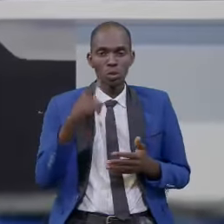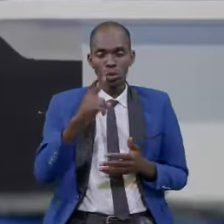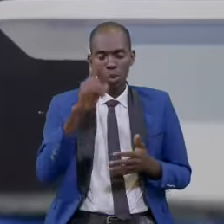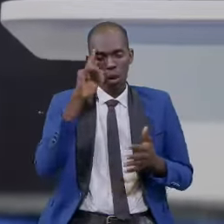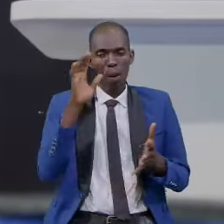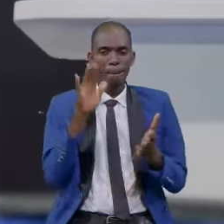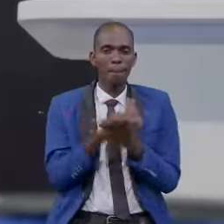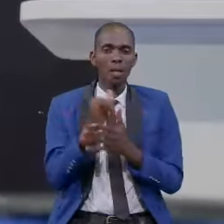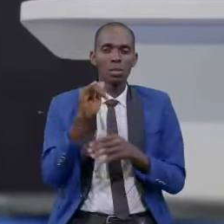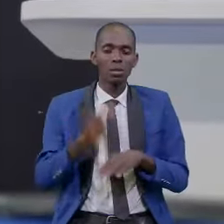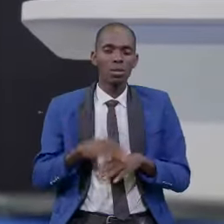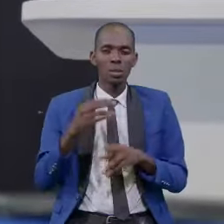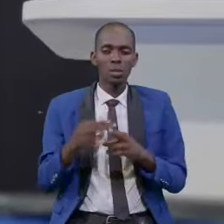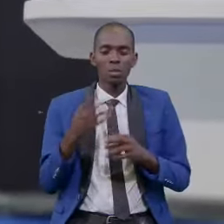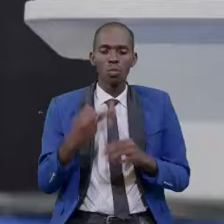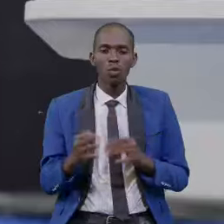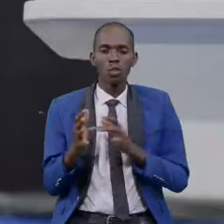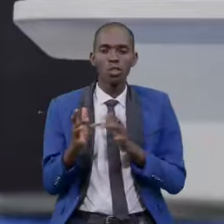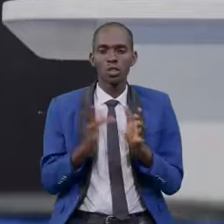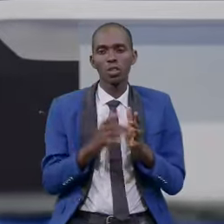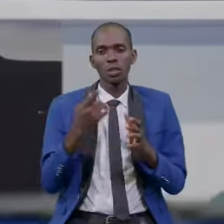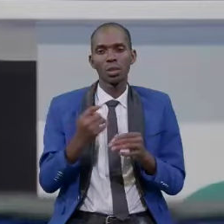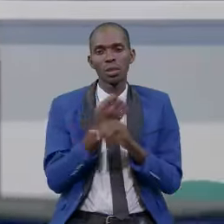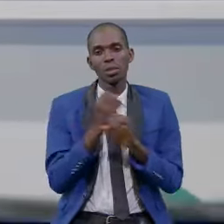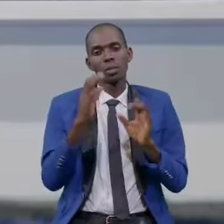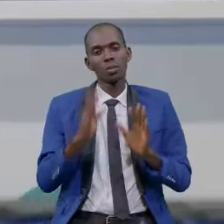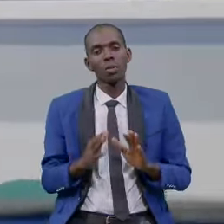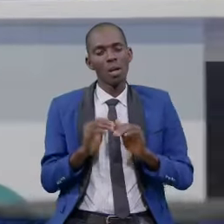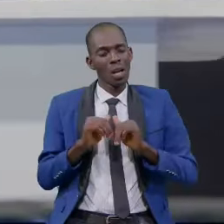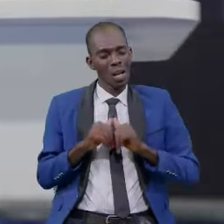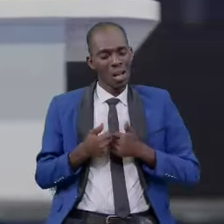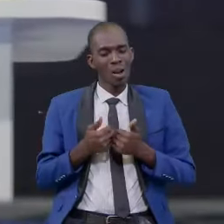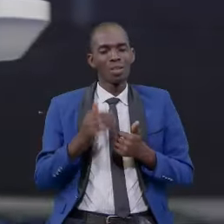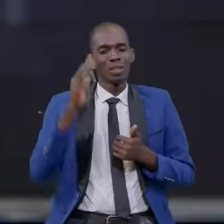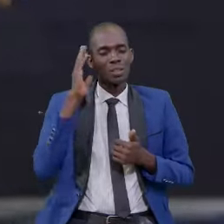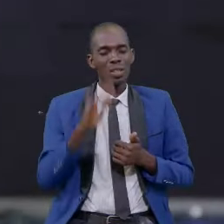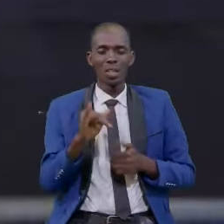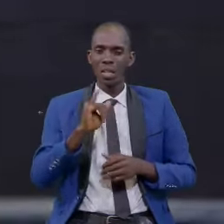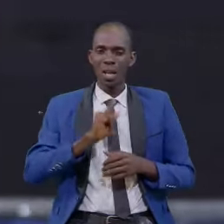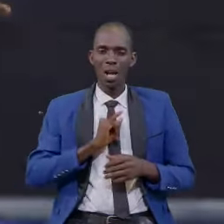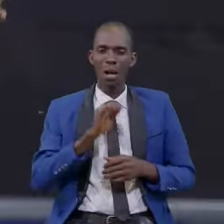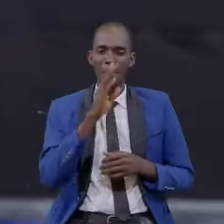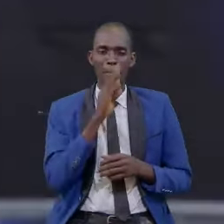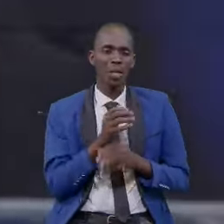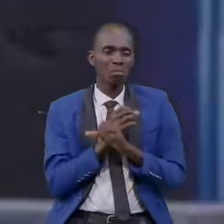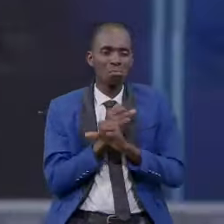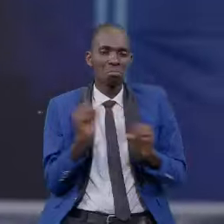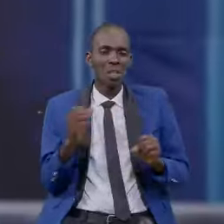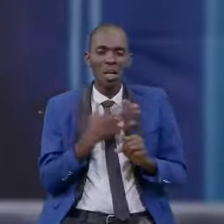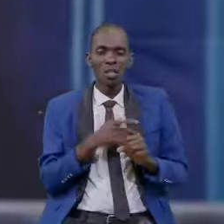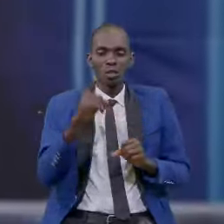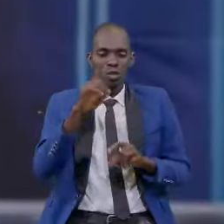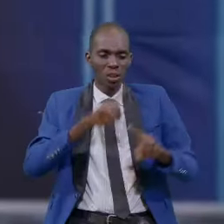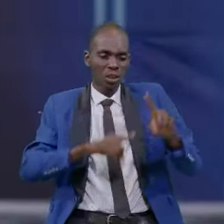the Savior, I will be saved. You say it for yourself, and there's no shadow of doubt. Will I